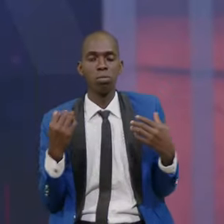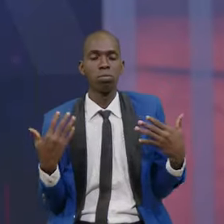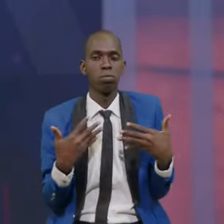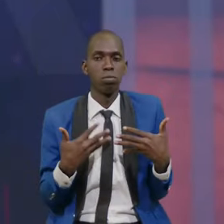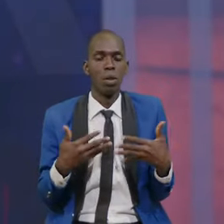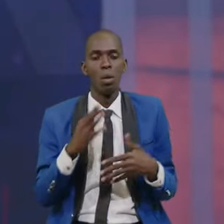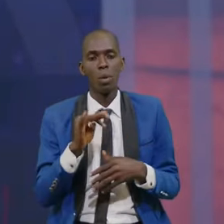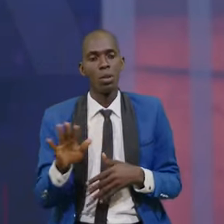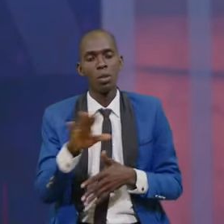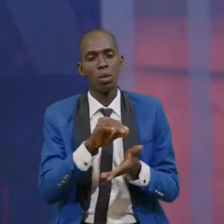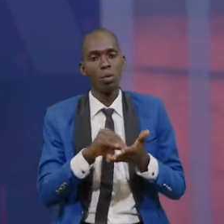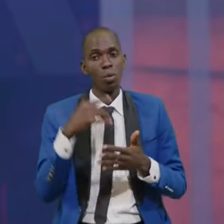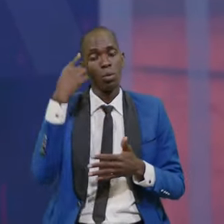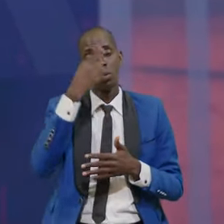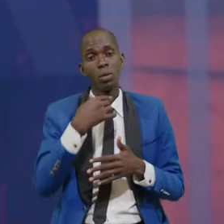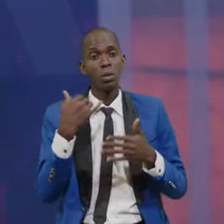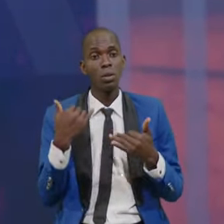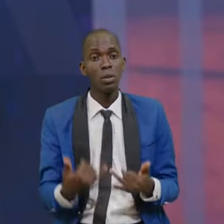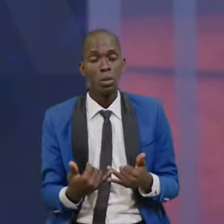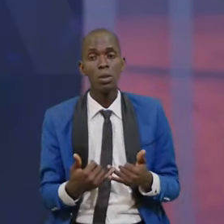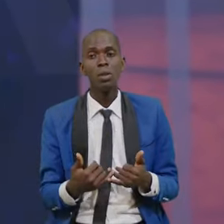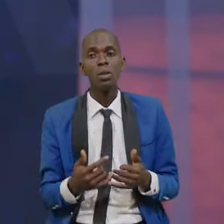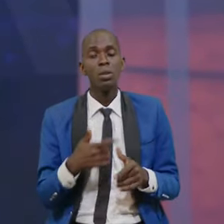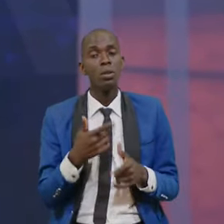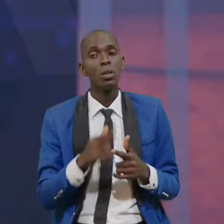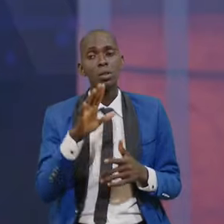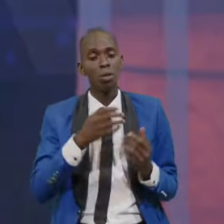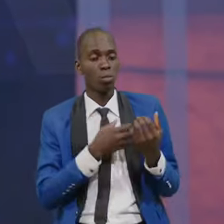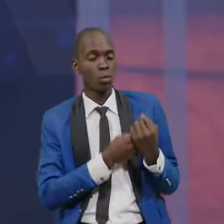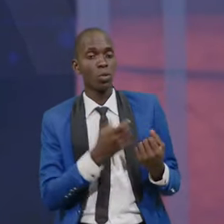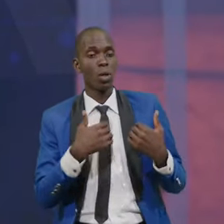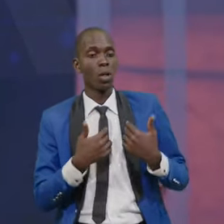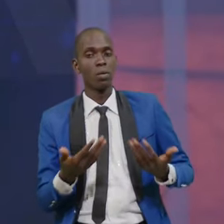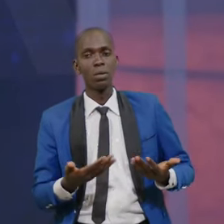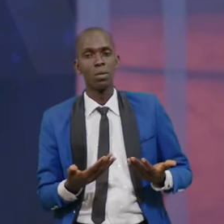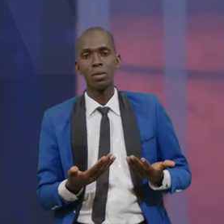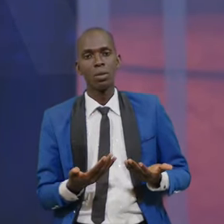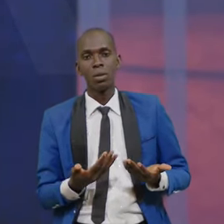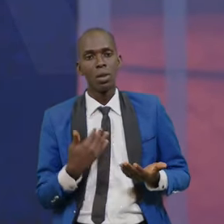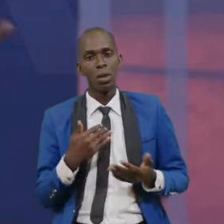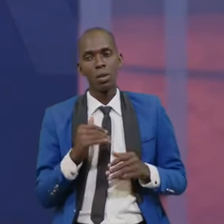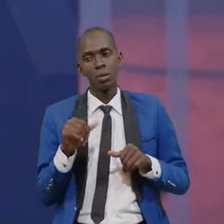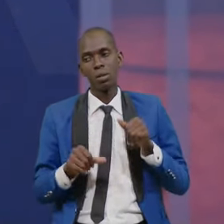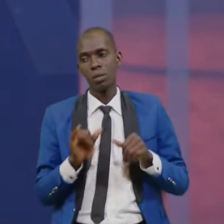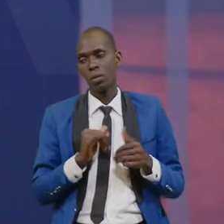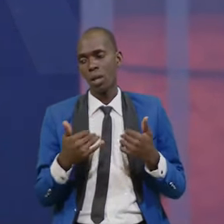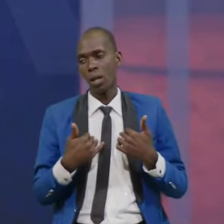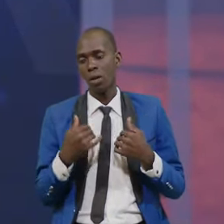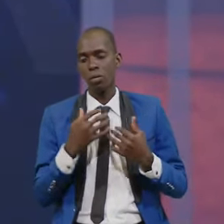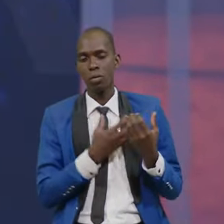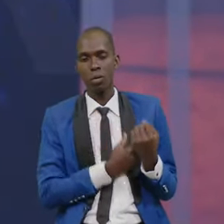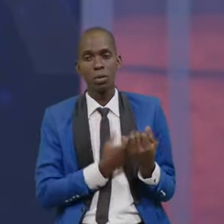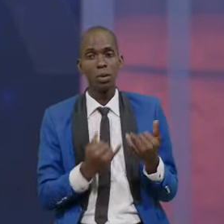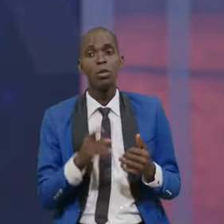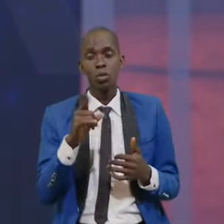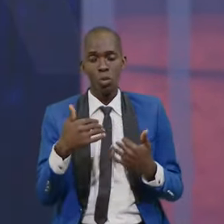look, then the confidence you had here, you say, I don't know whether I have confidence now.